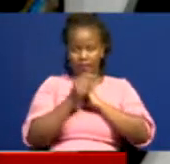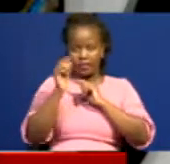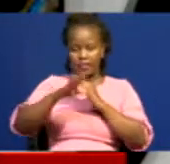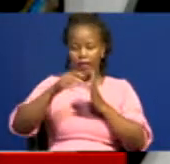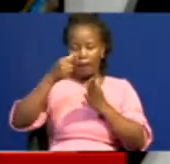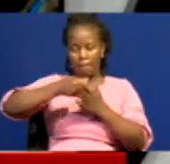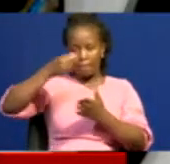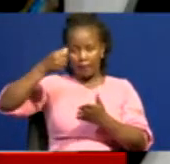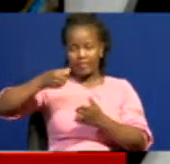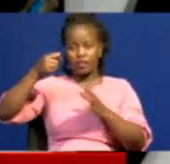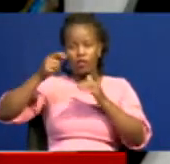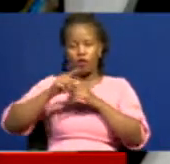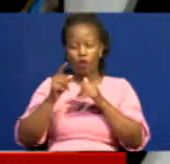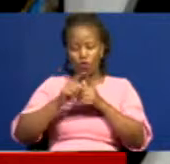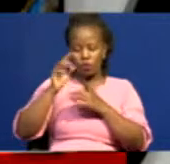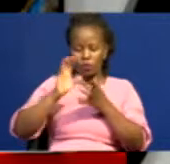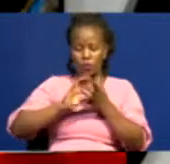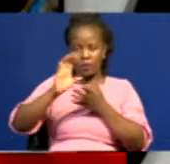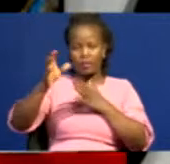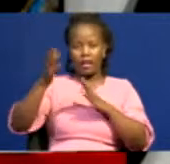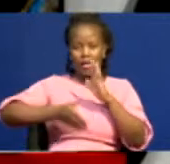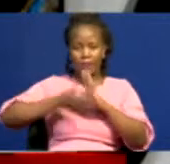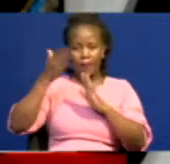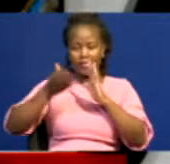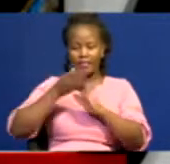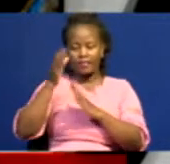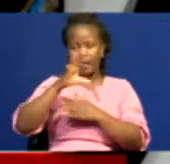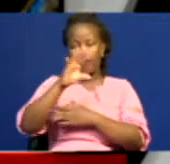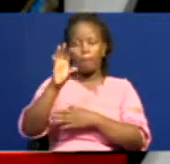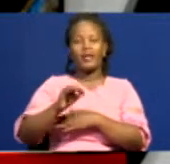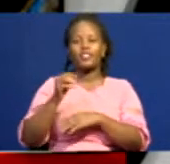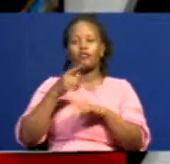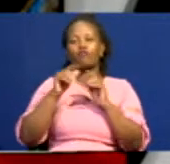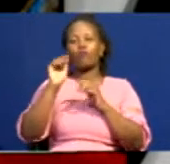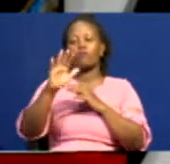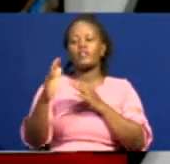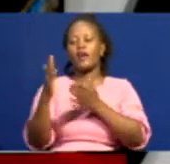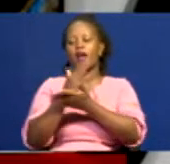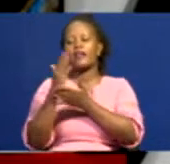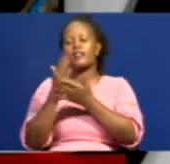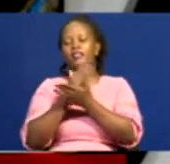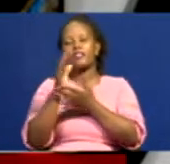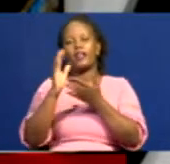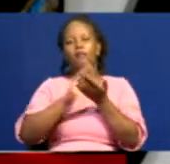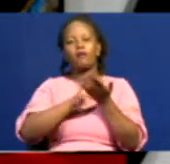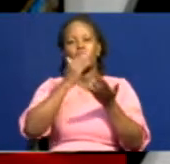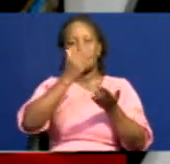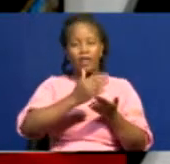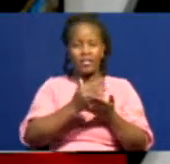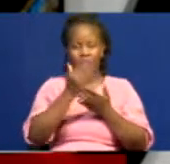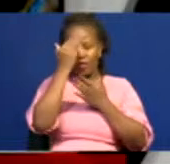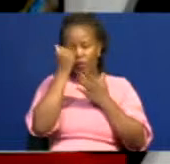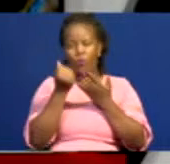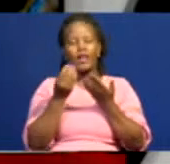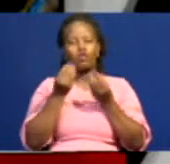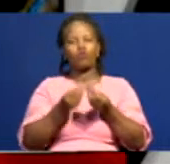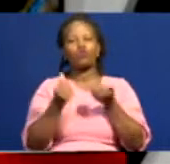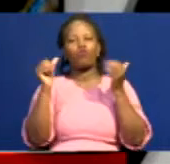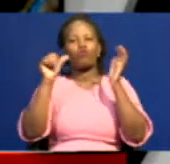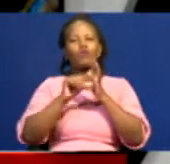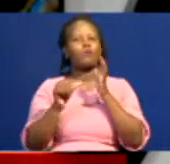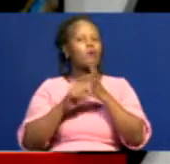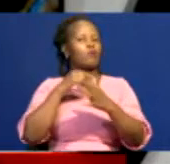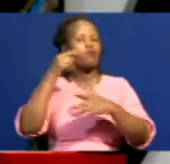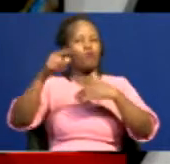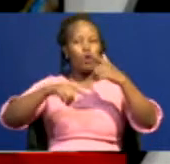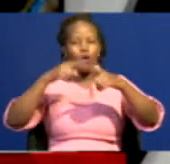and set aside an emergency kitty from their own shareable revenue fund so as to address the effects of the ongoing El